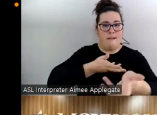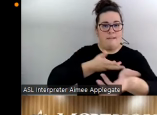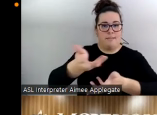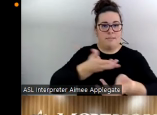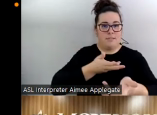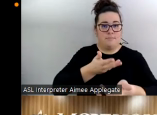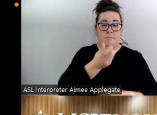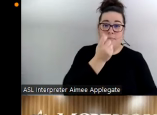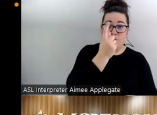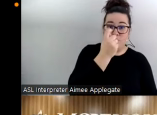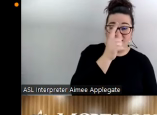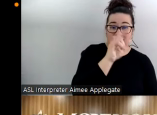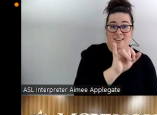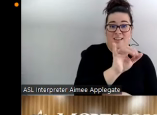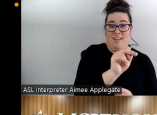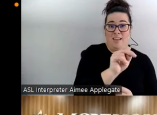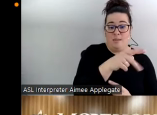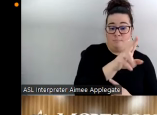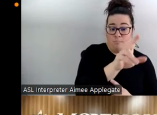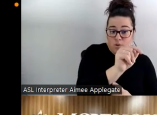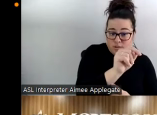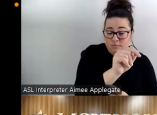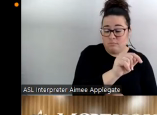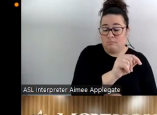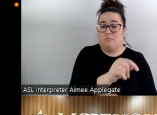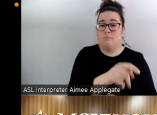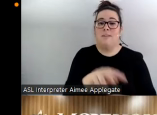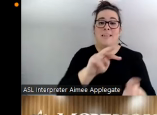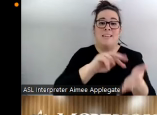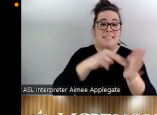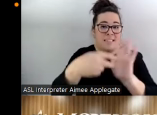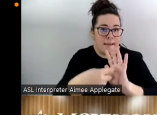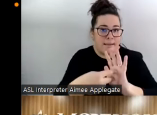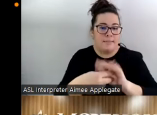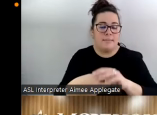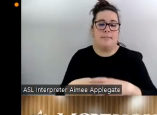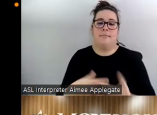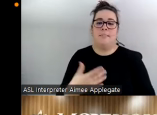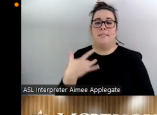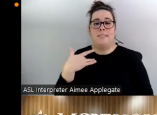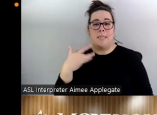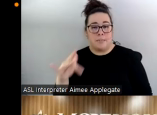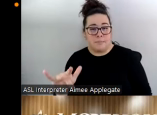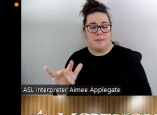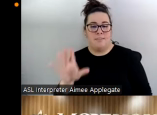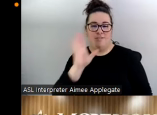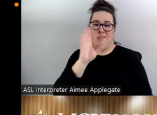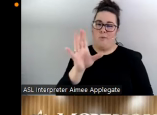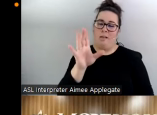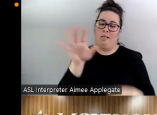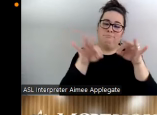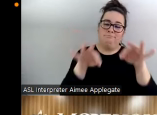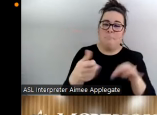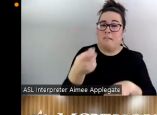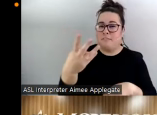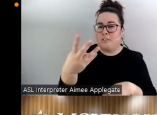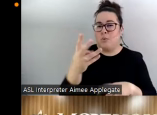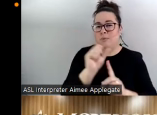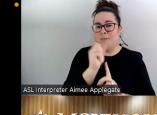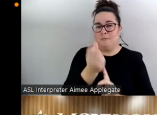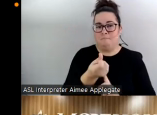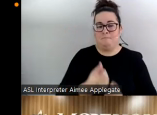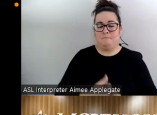are, being able to determine intent, sentiment, and we'll go over a few use cases. Now here I